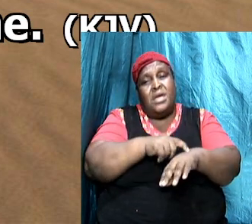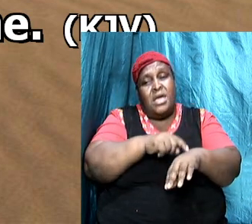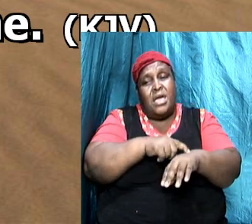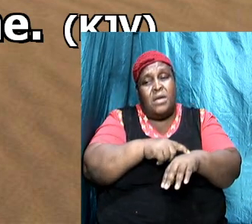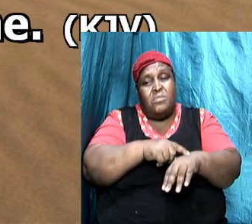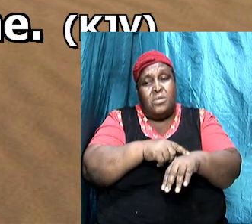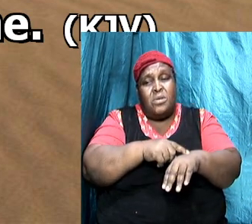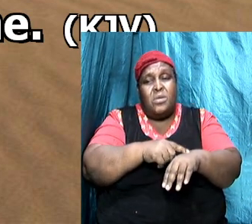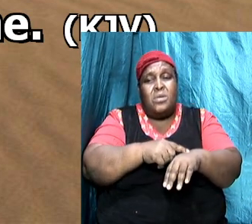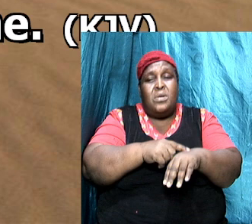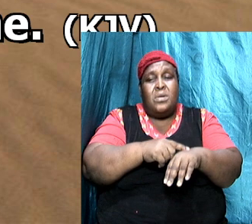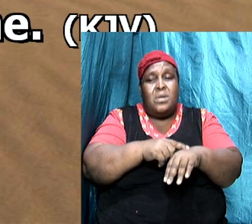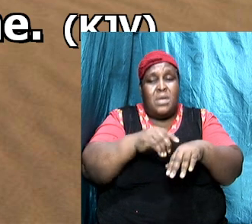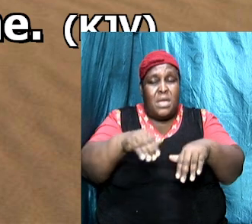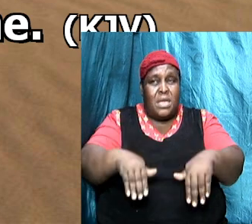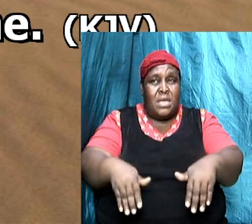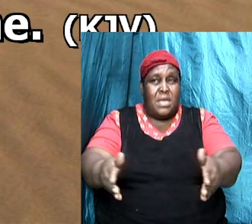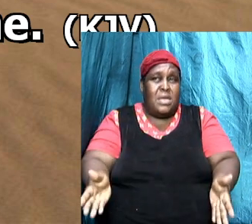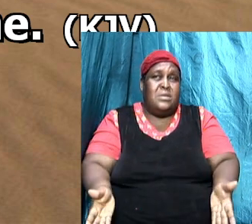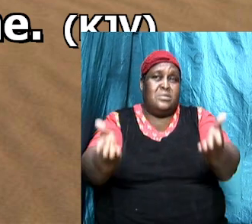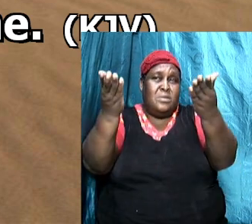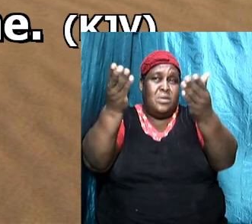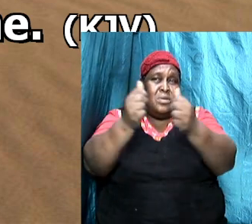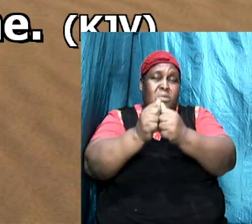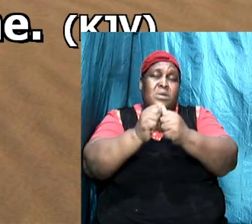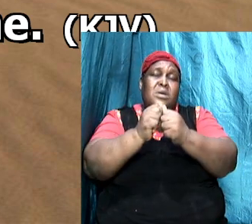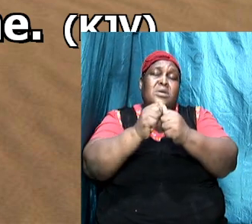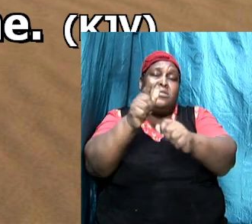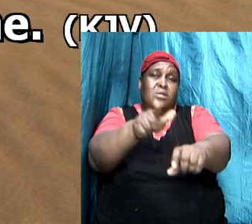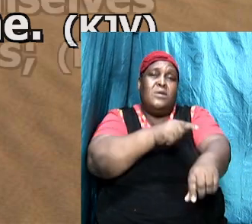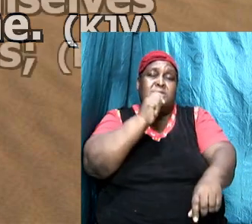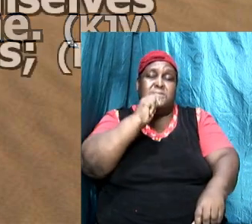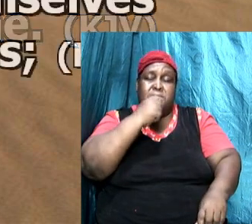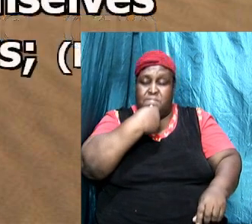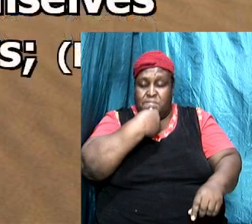rebuke, exhort with all long suffering and doctrine.